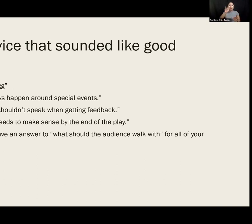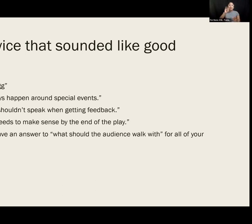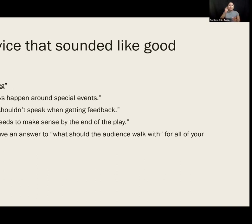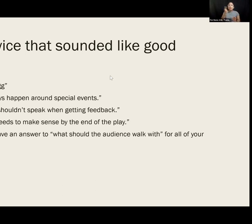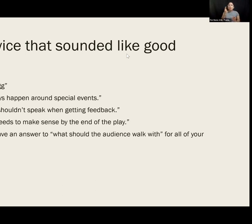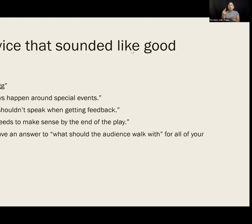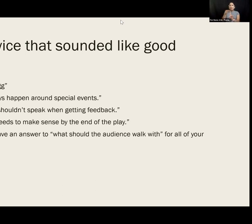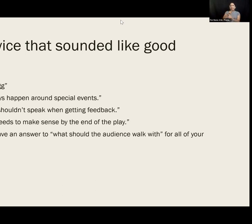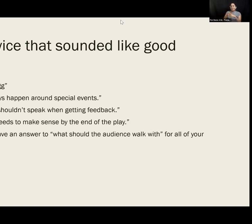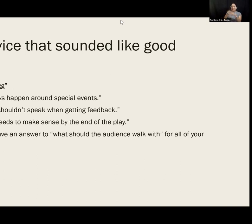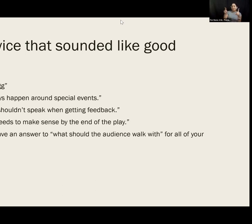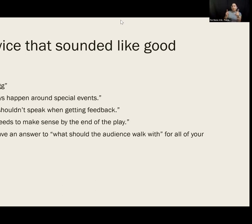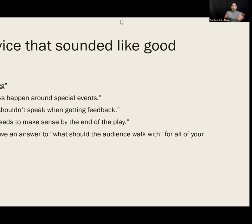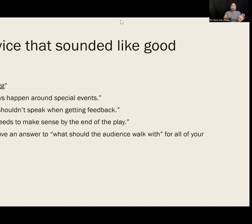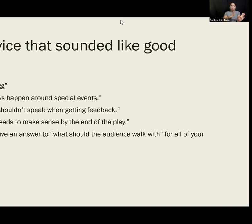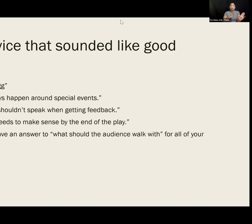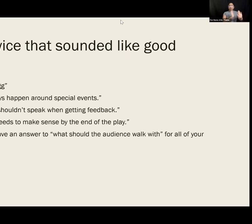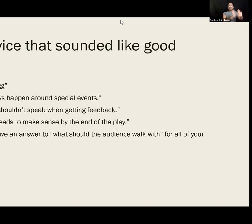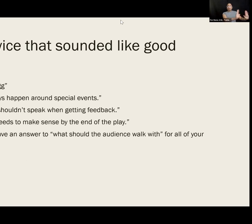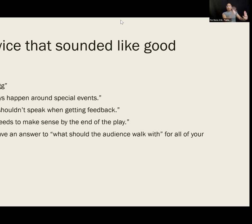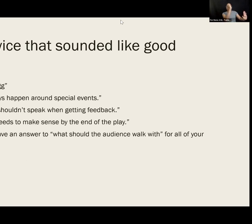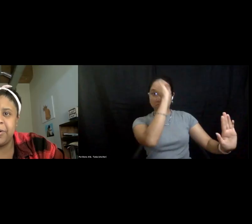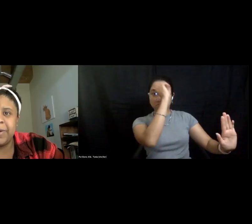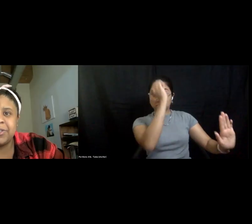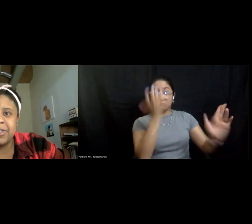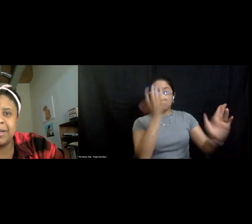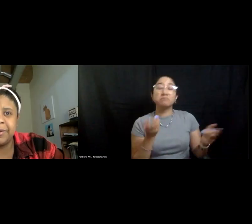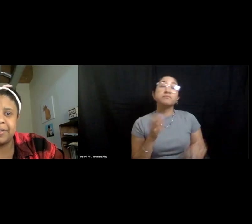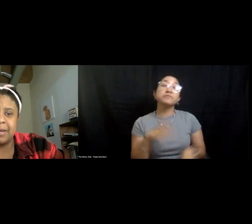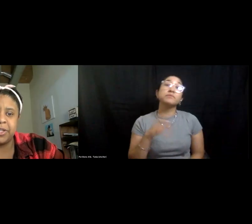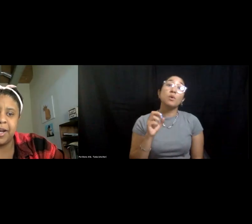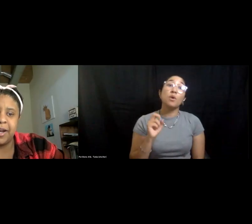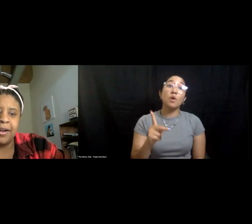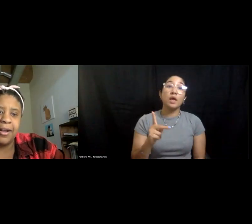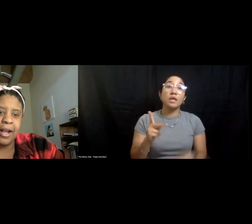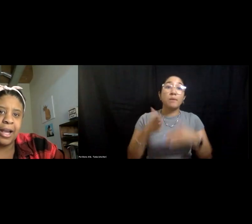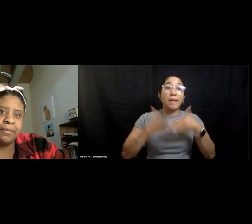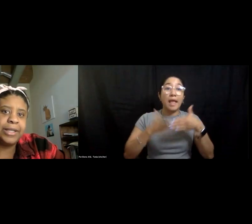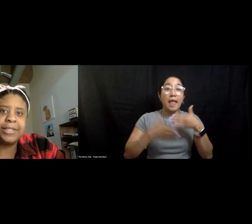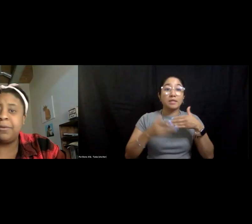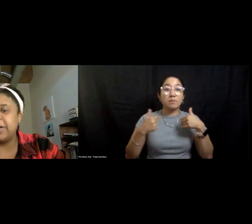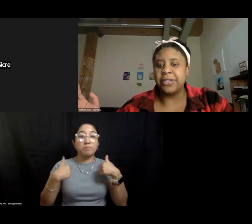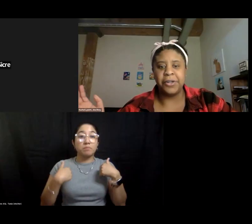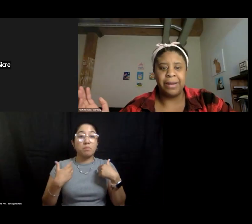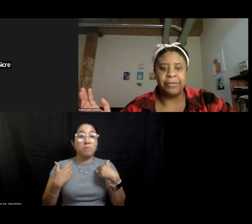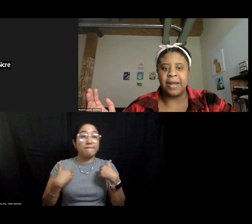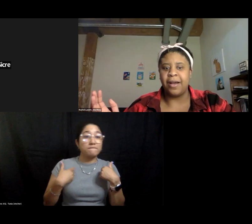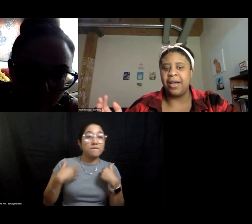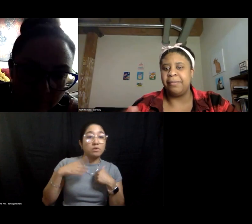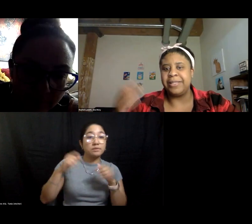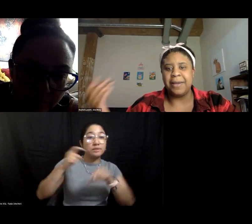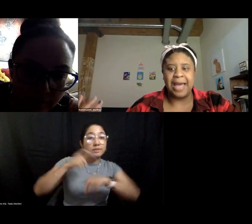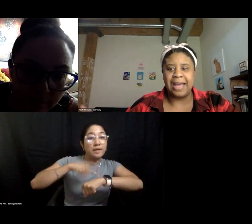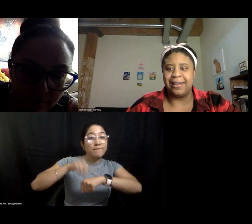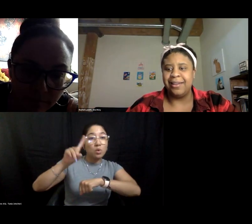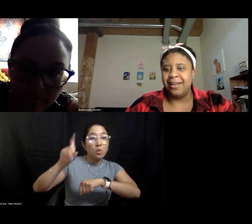reach. Okay, so because I really wanted to leave time for questions, I'm gonna stop share. Please, if you wanna turn your cameras back